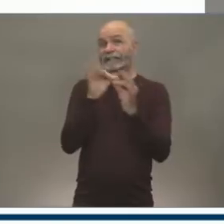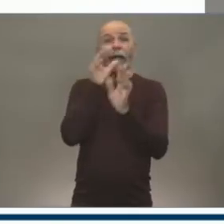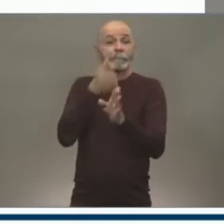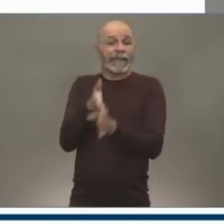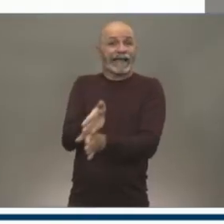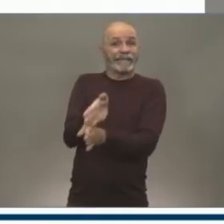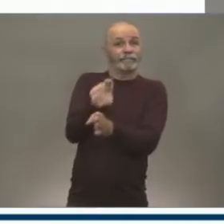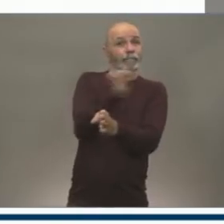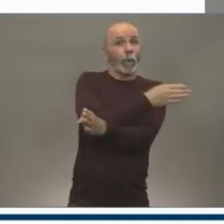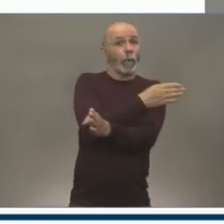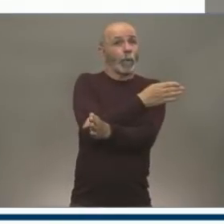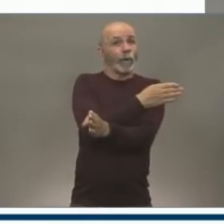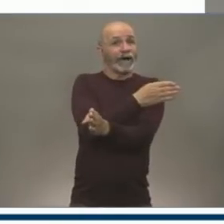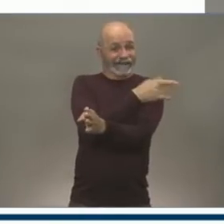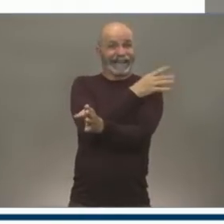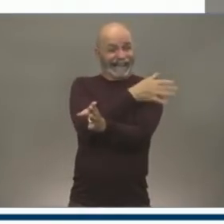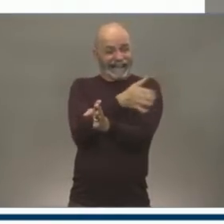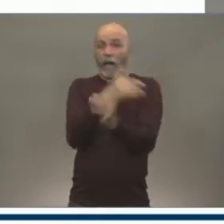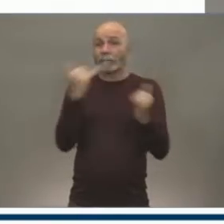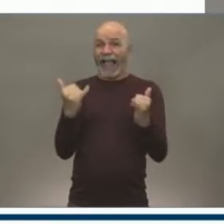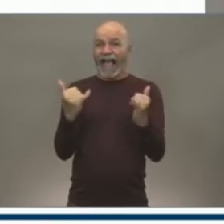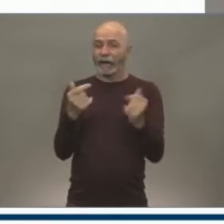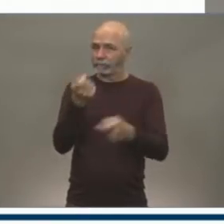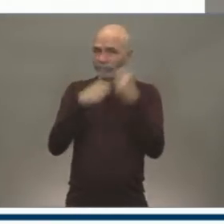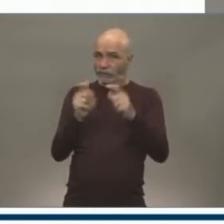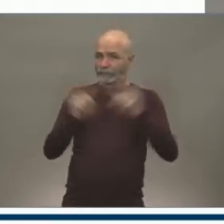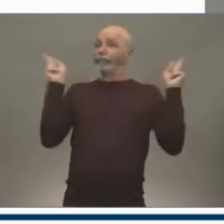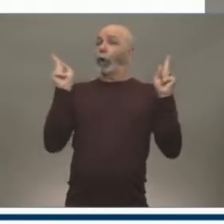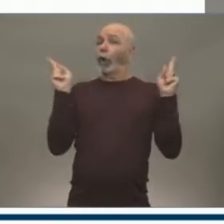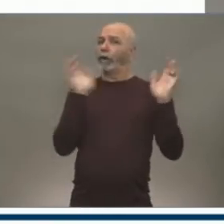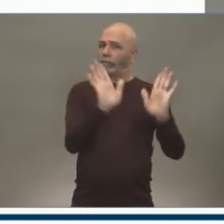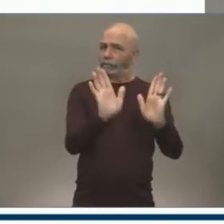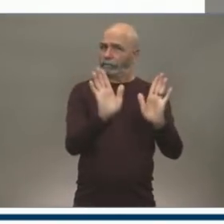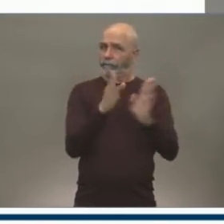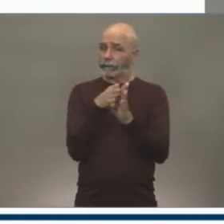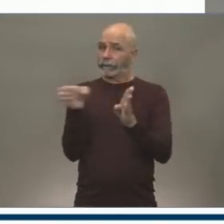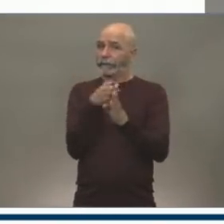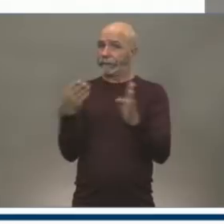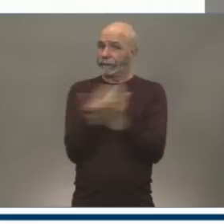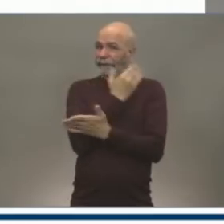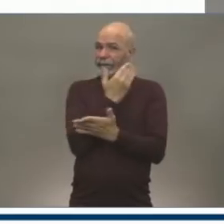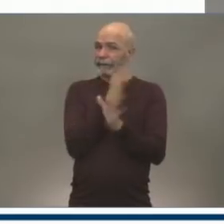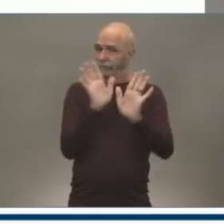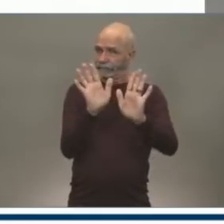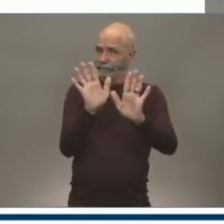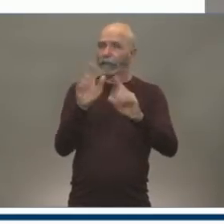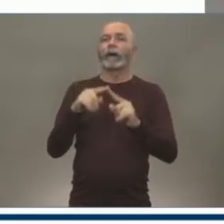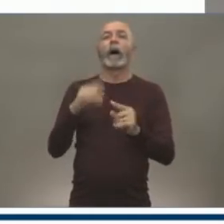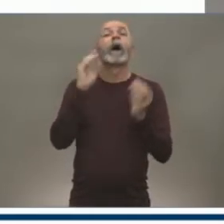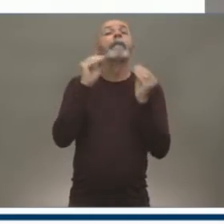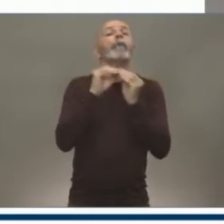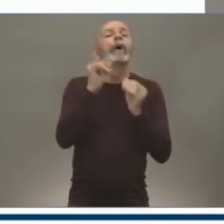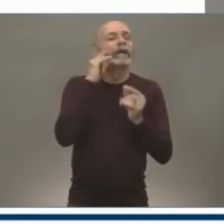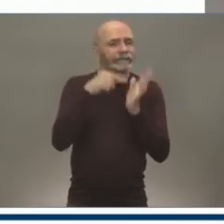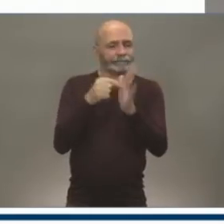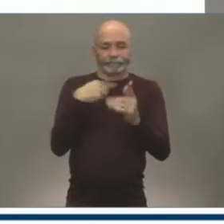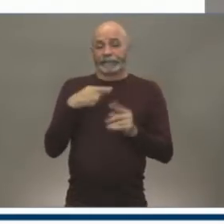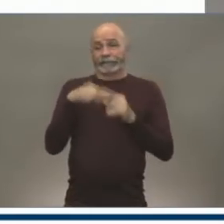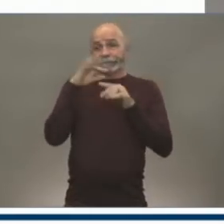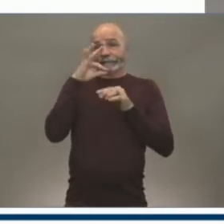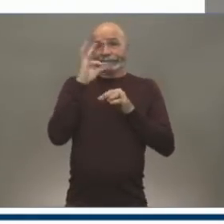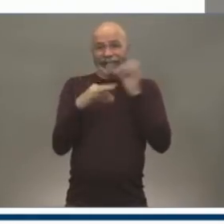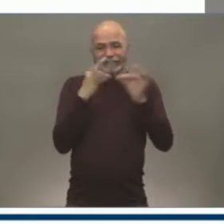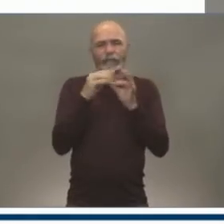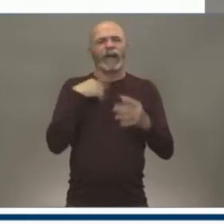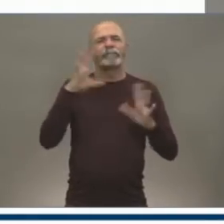pandemic, different even than it was a few weeks ago. We've broadened our focus from testing people who have symptoms of